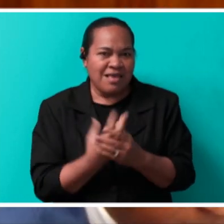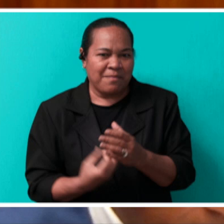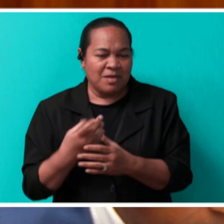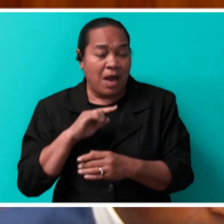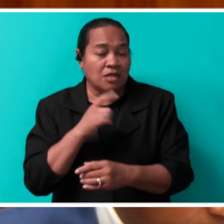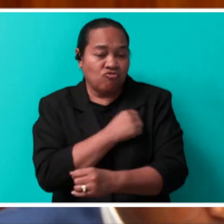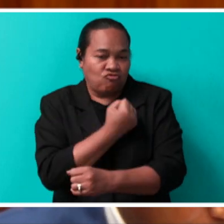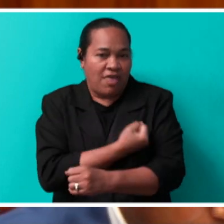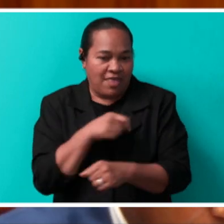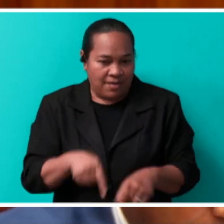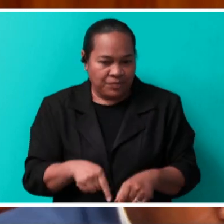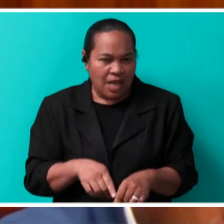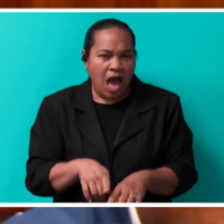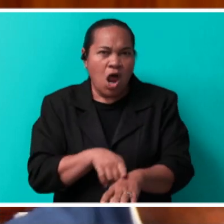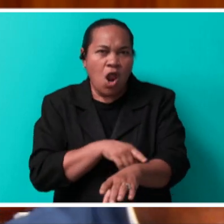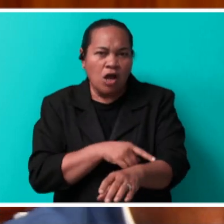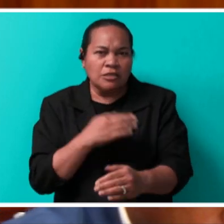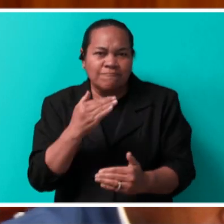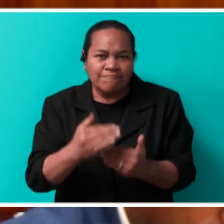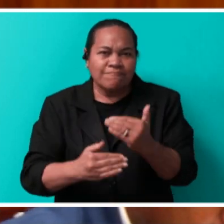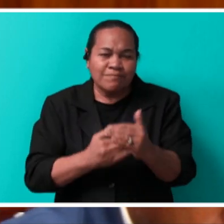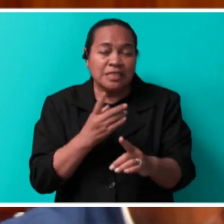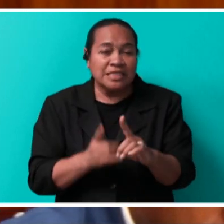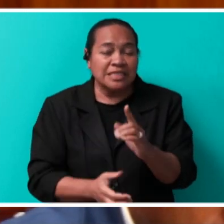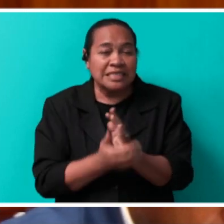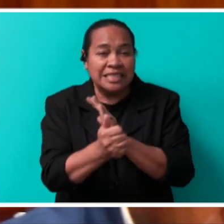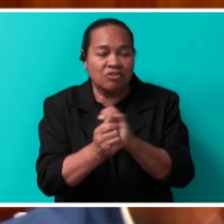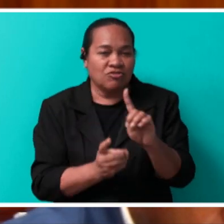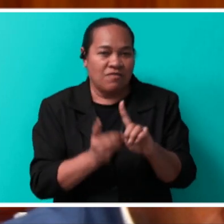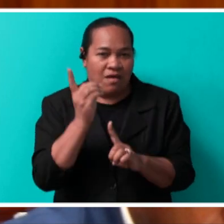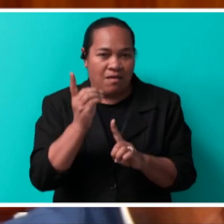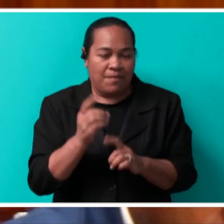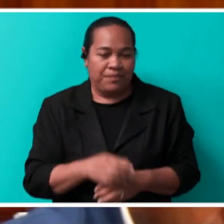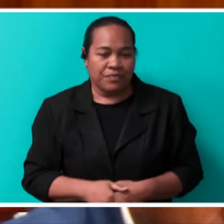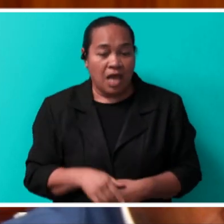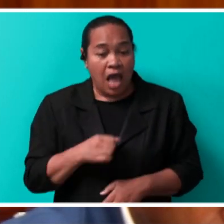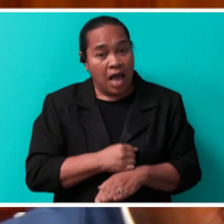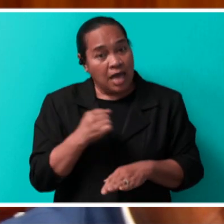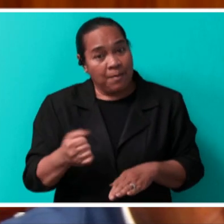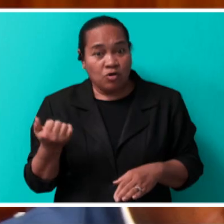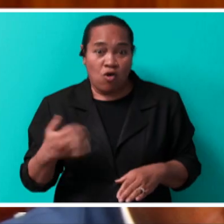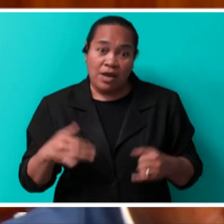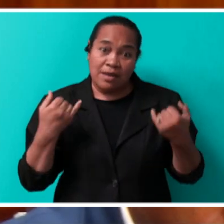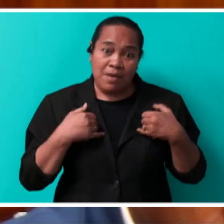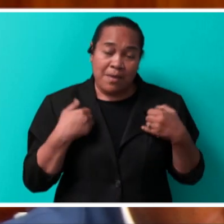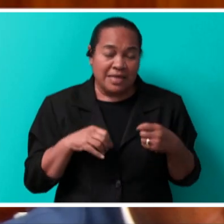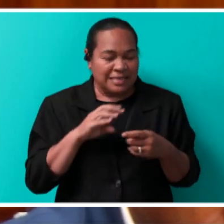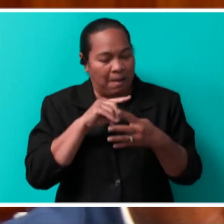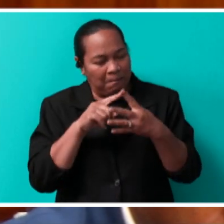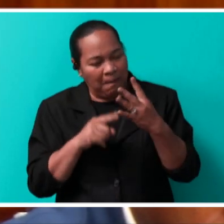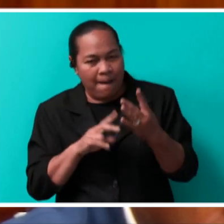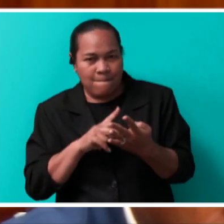strengthen Fiji's long-term skills development. Mr. Speaker, sir, the government has already implemented several key